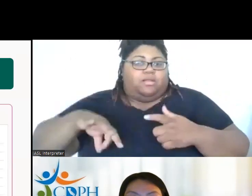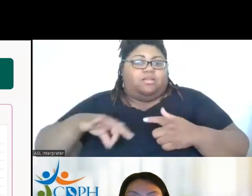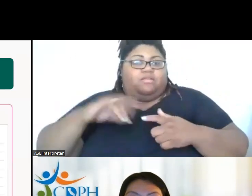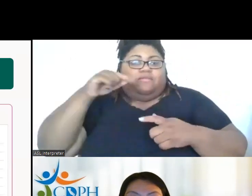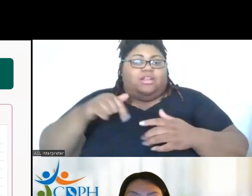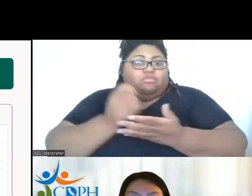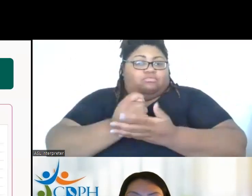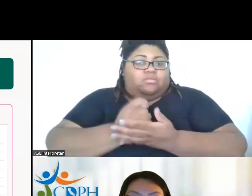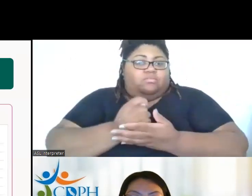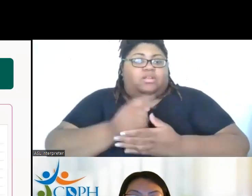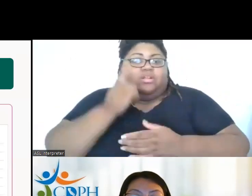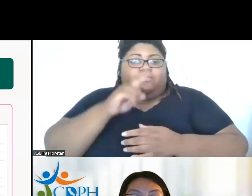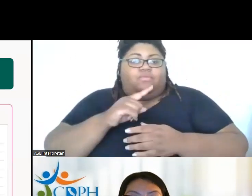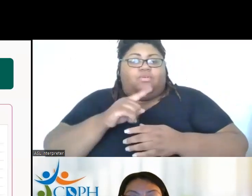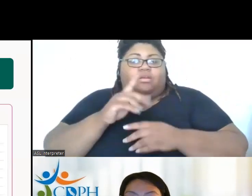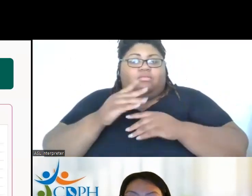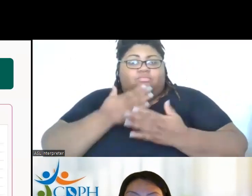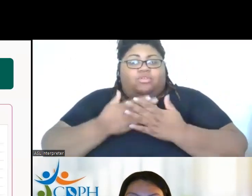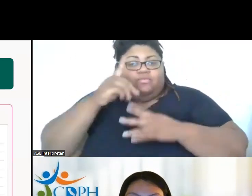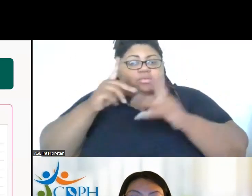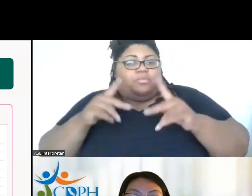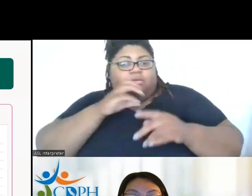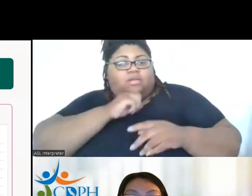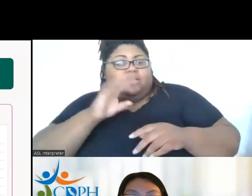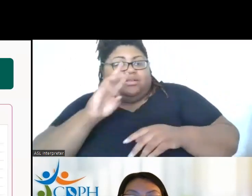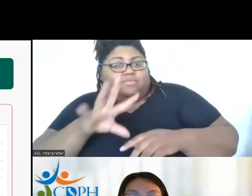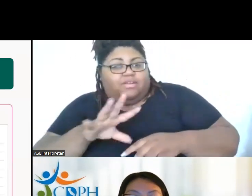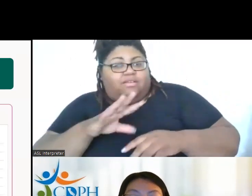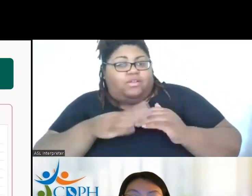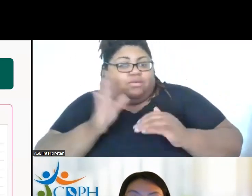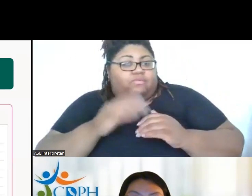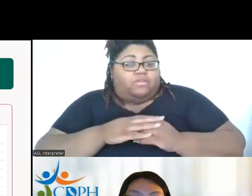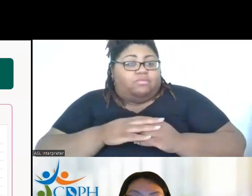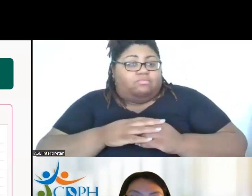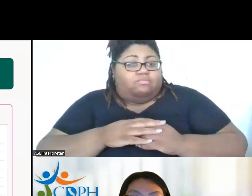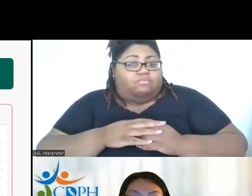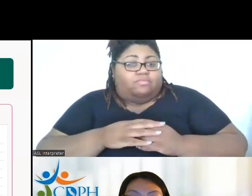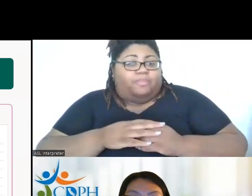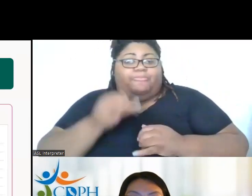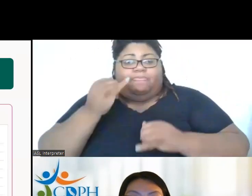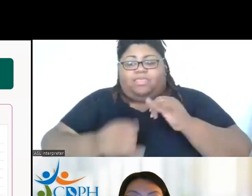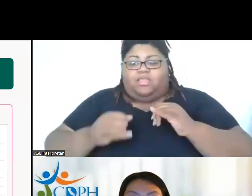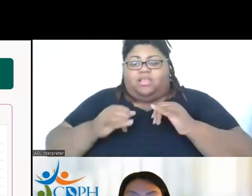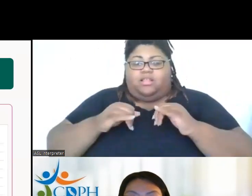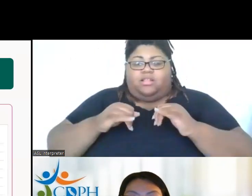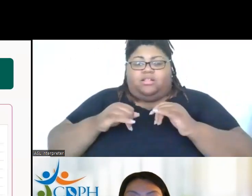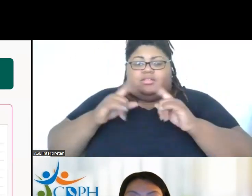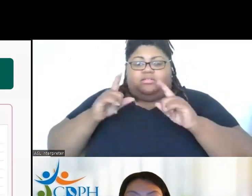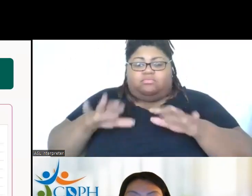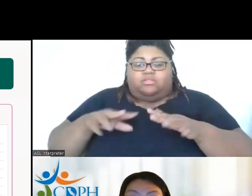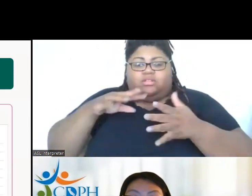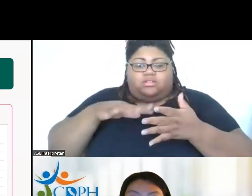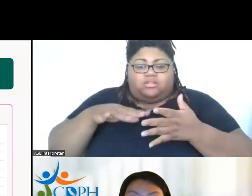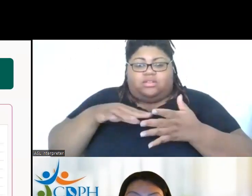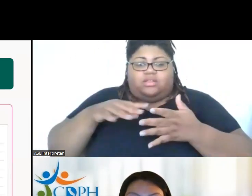age 65. There was a Lancet study in August, where the average age of participants who